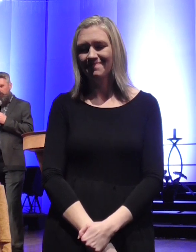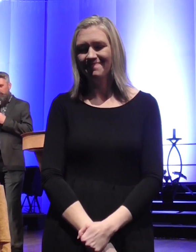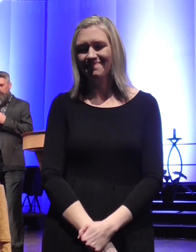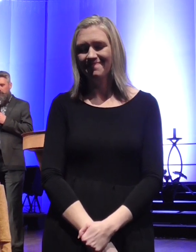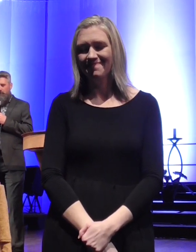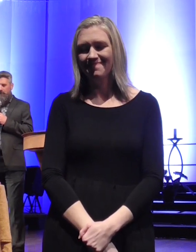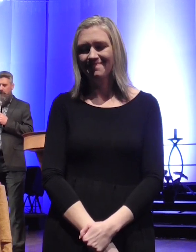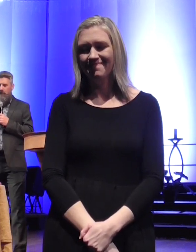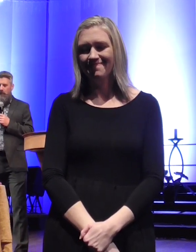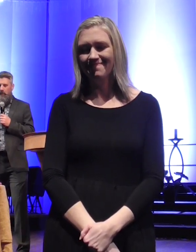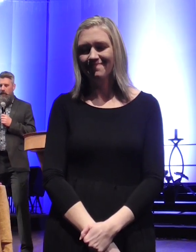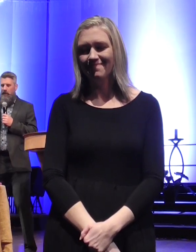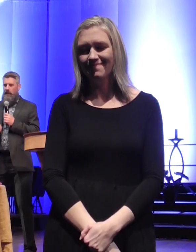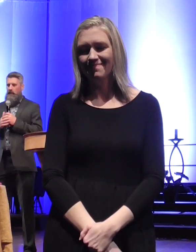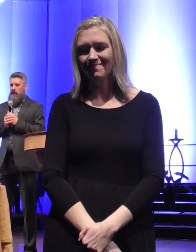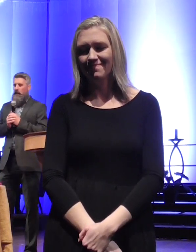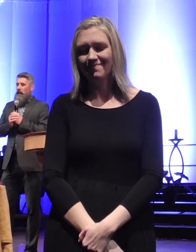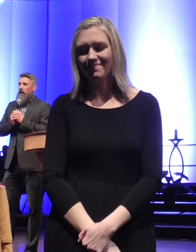Amen.